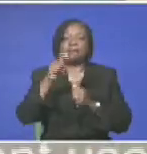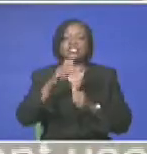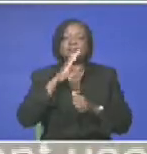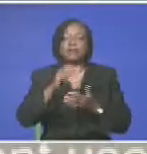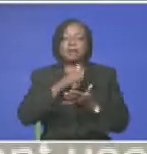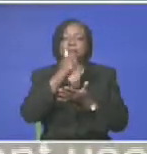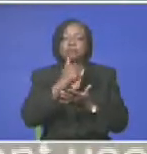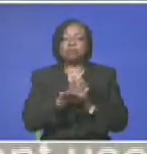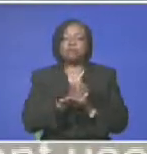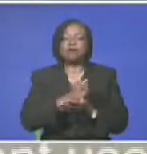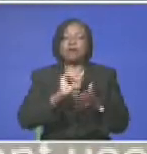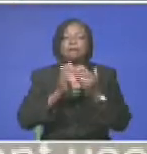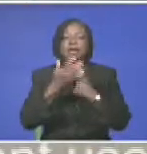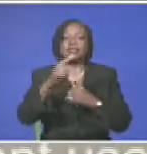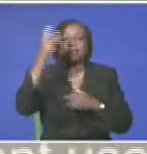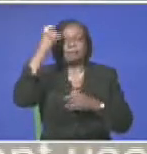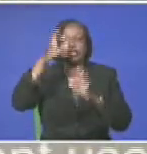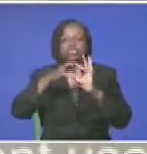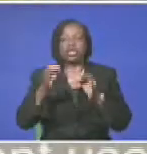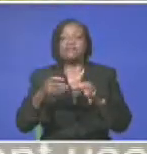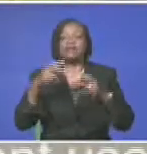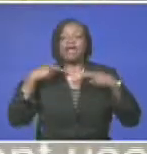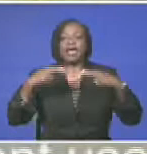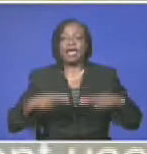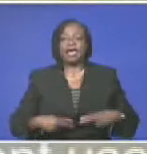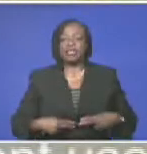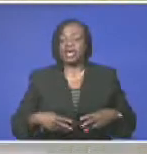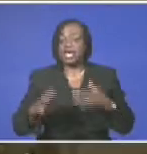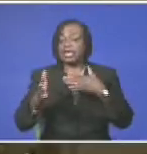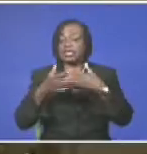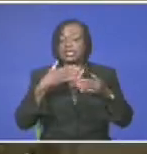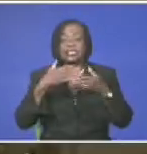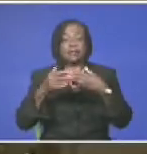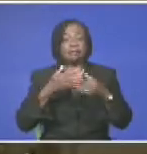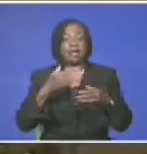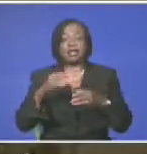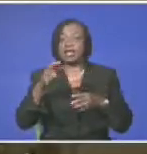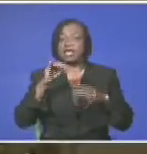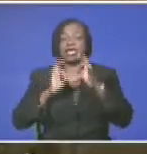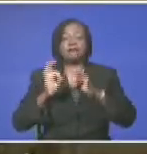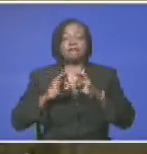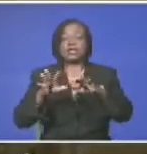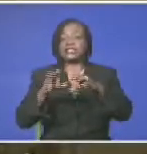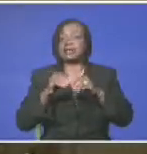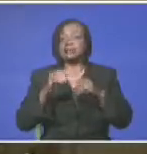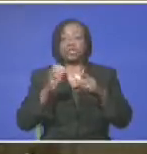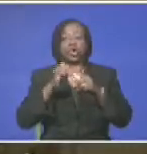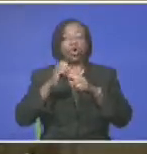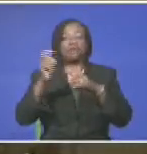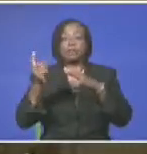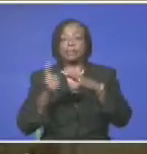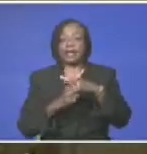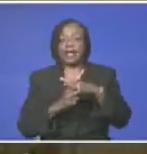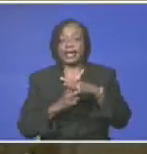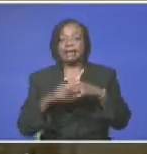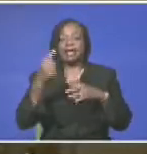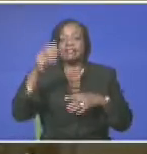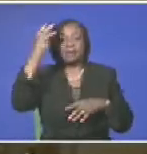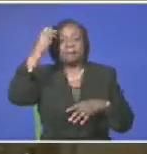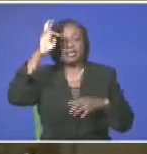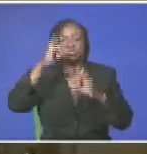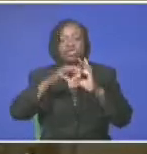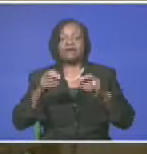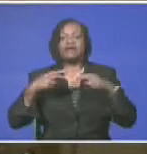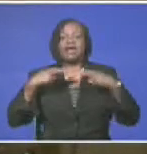matter whether you're accepted by UE. Matters not that you have applied. And even if we say we'll pay for it, the Ministry of